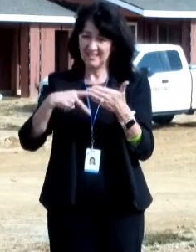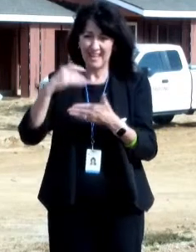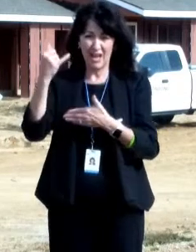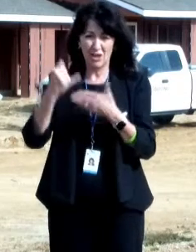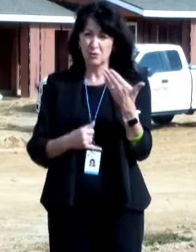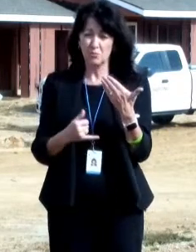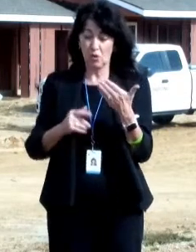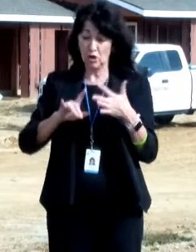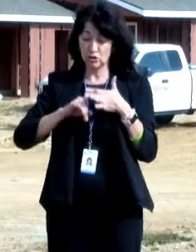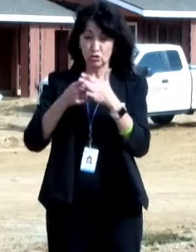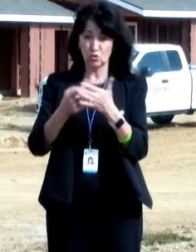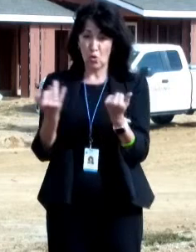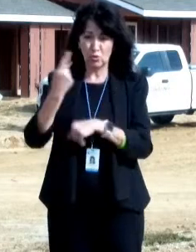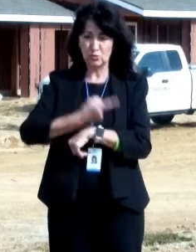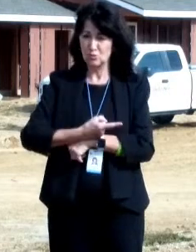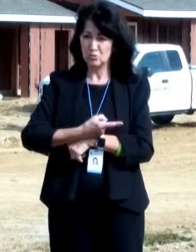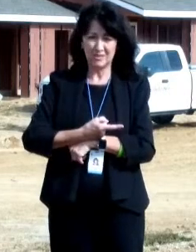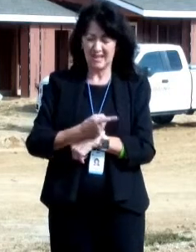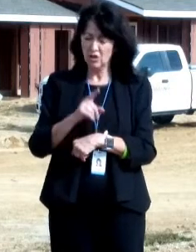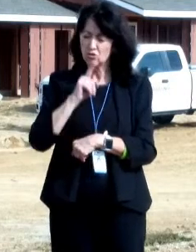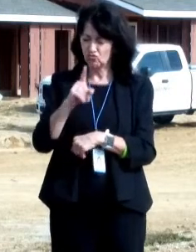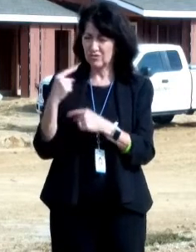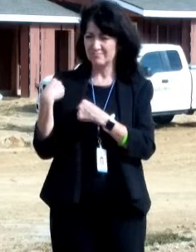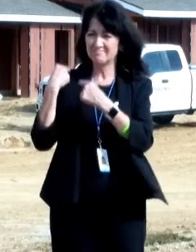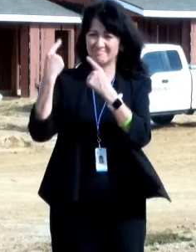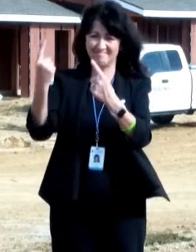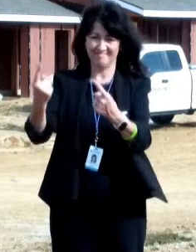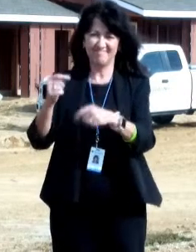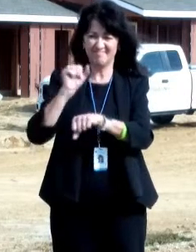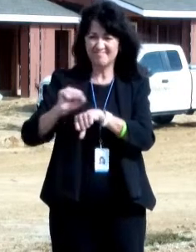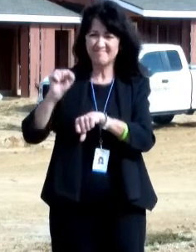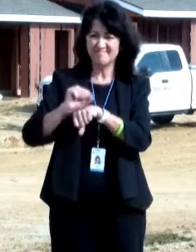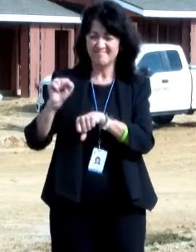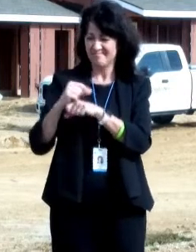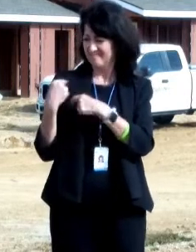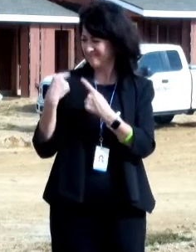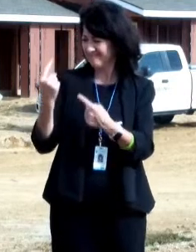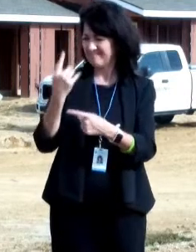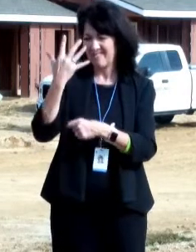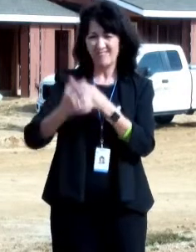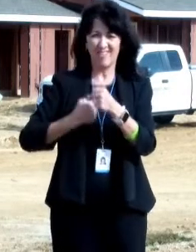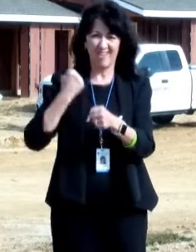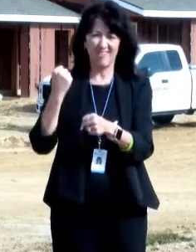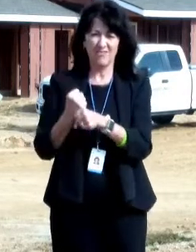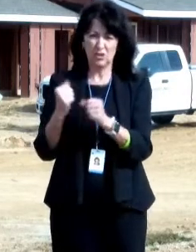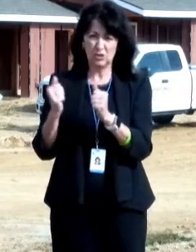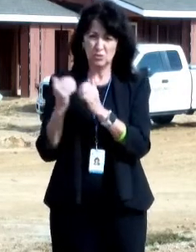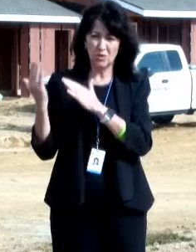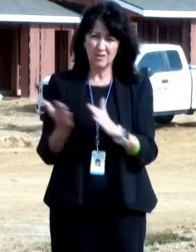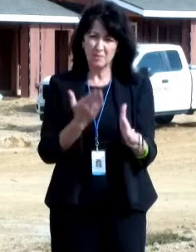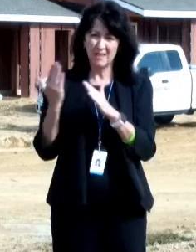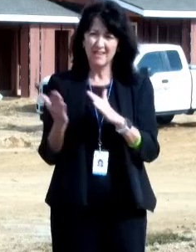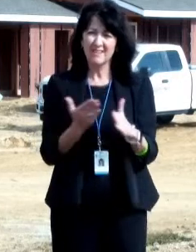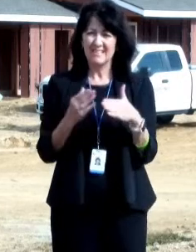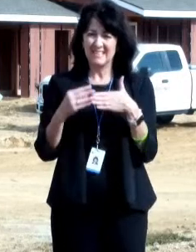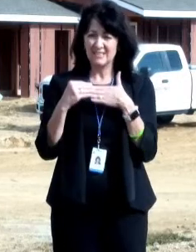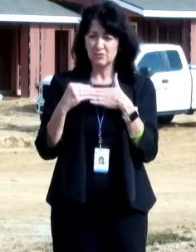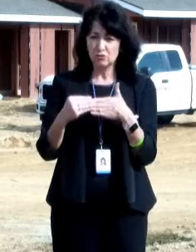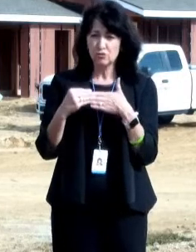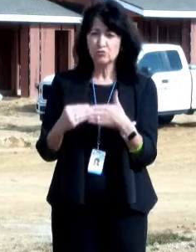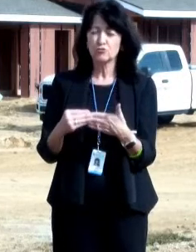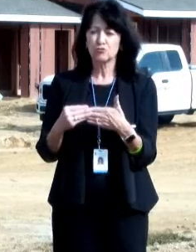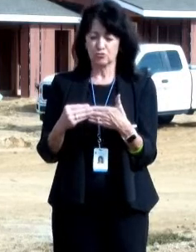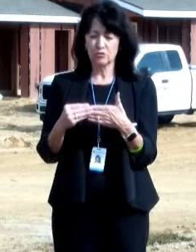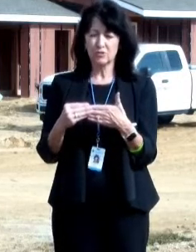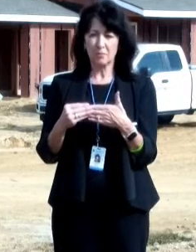doesn't start today. It's been going on now for at least 5 years or more with great planning, great leadership, with a